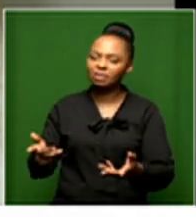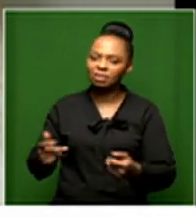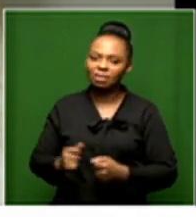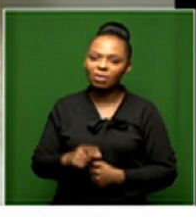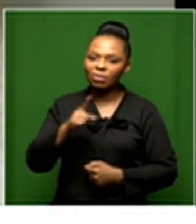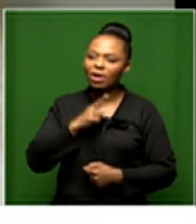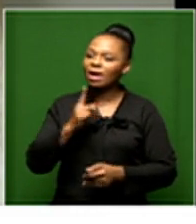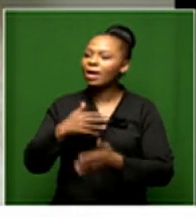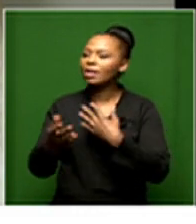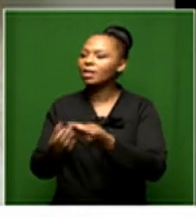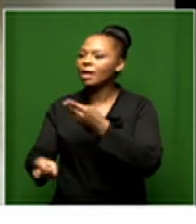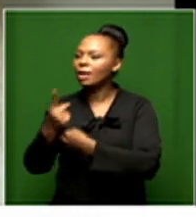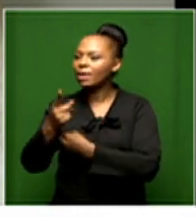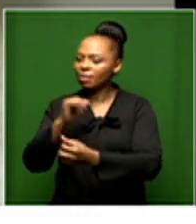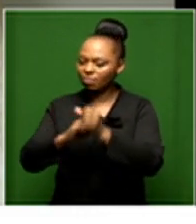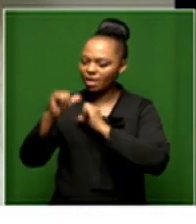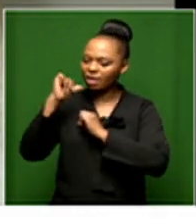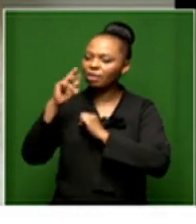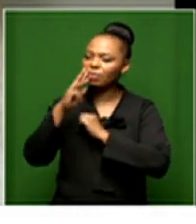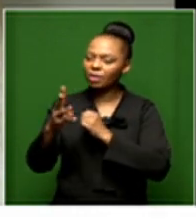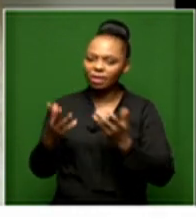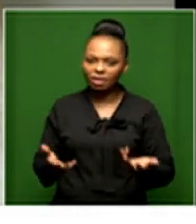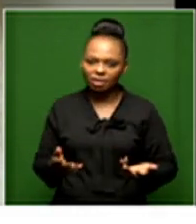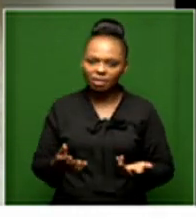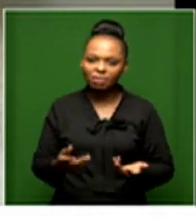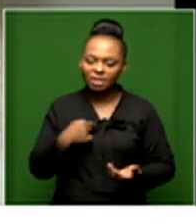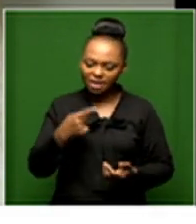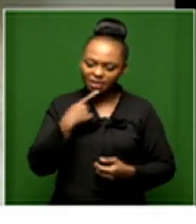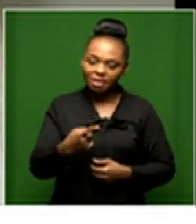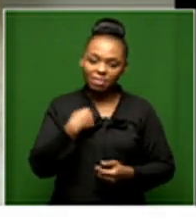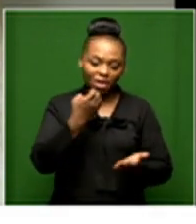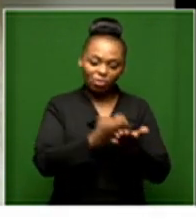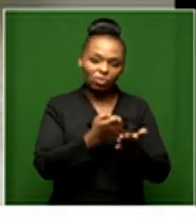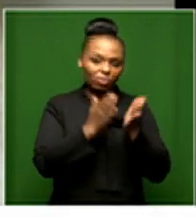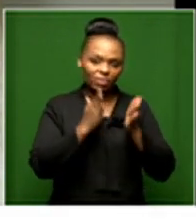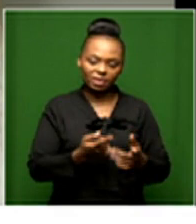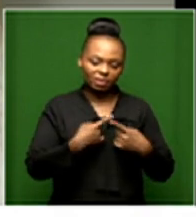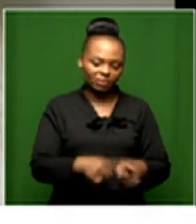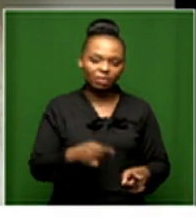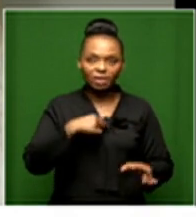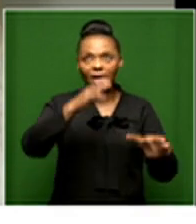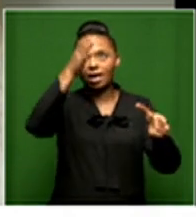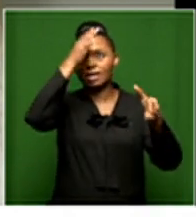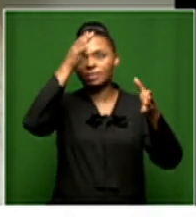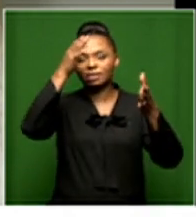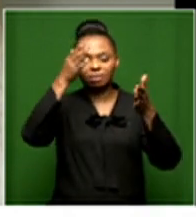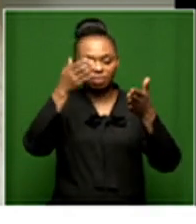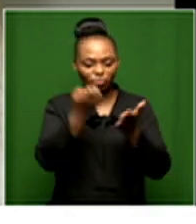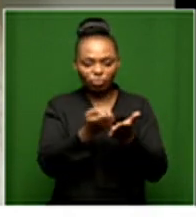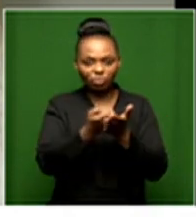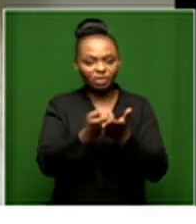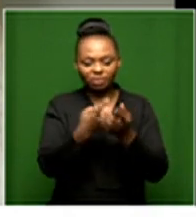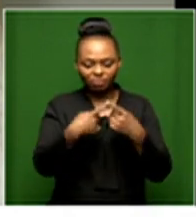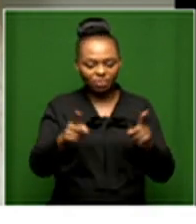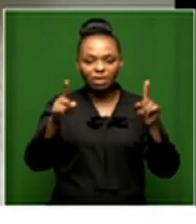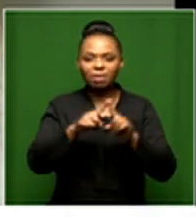come back, the norm will come back. Again, as I said in the beginning, I'm not an economist, I'm not an expert. We will